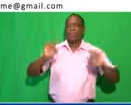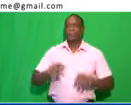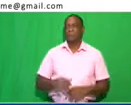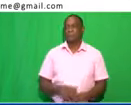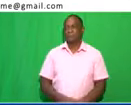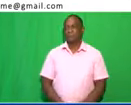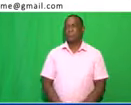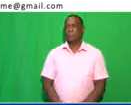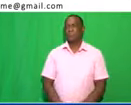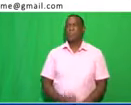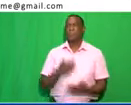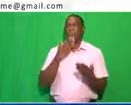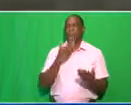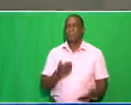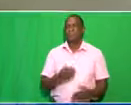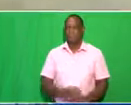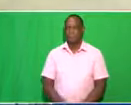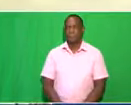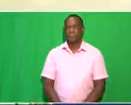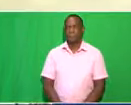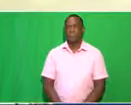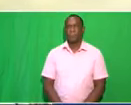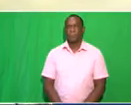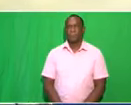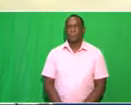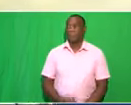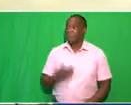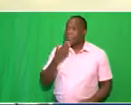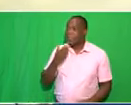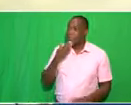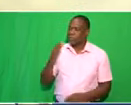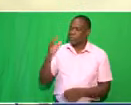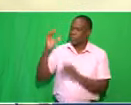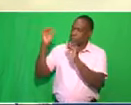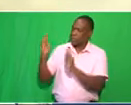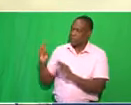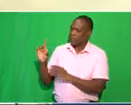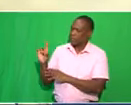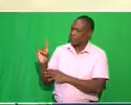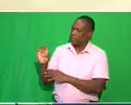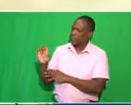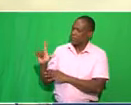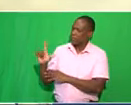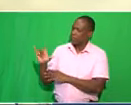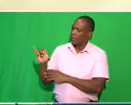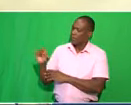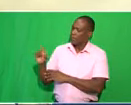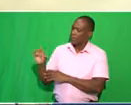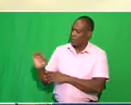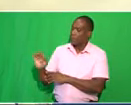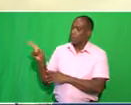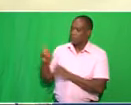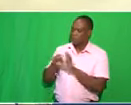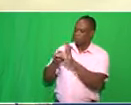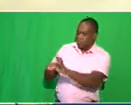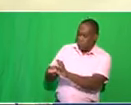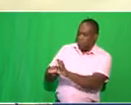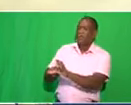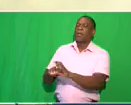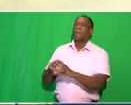Thank you. Thank you very much, Professor Delisle, the chairman of the Cabinet Review Committee, and who gave